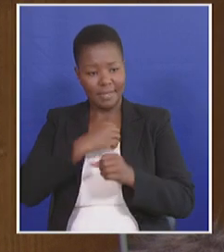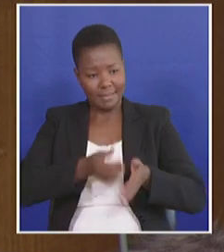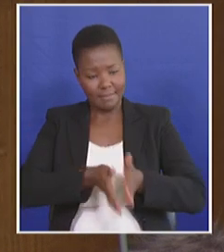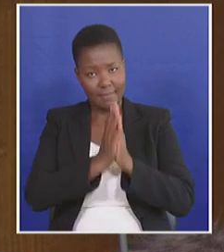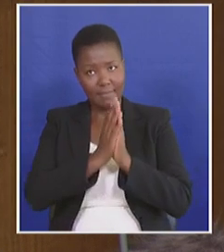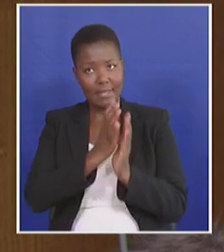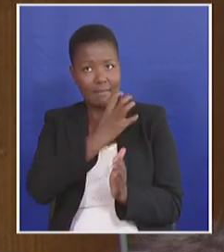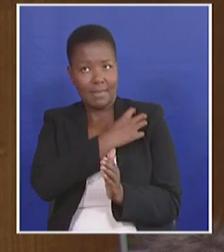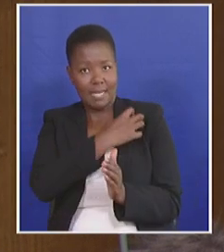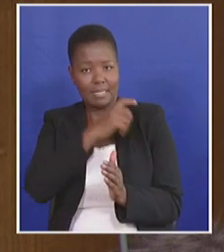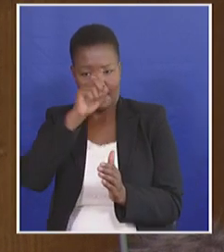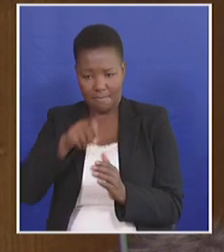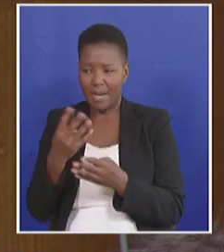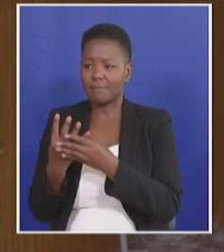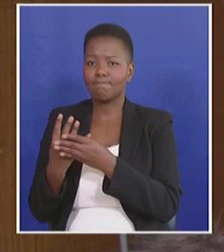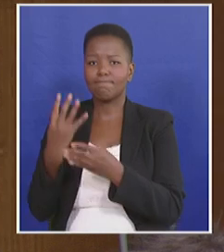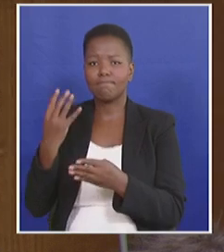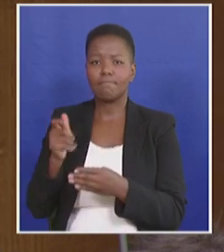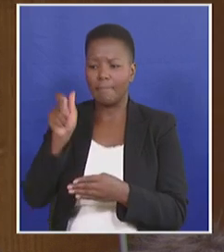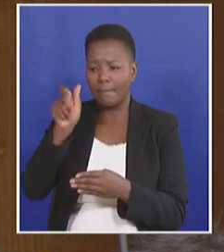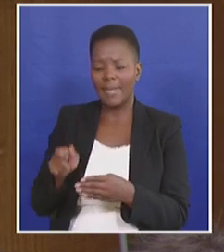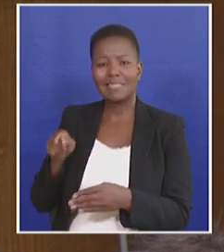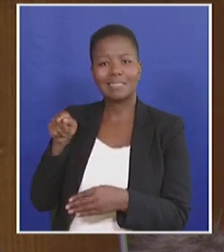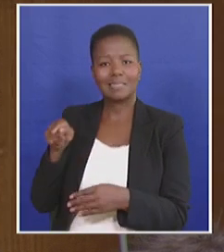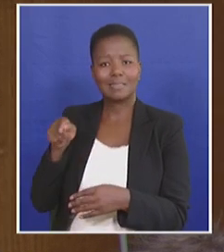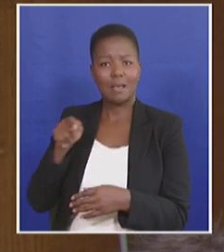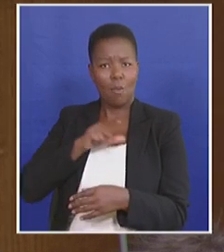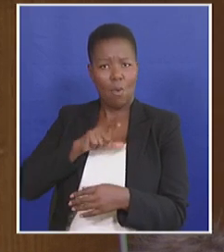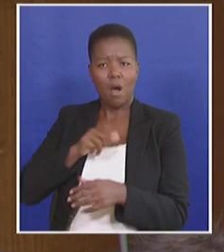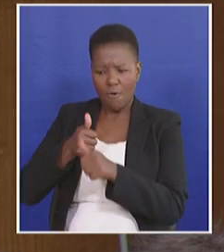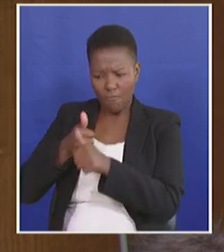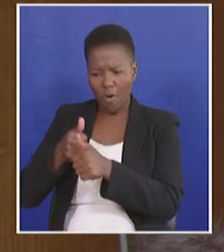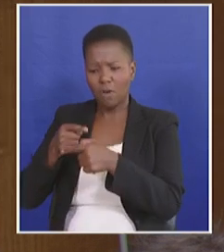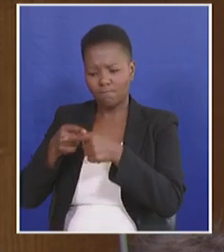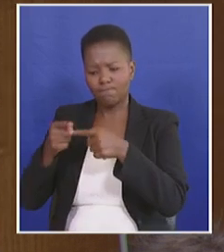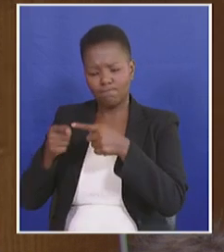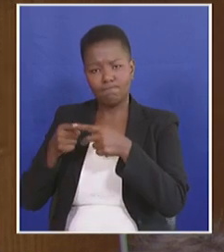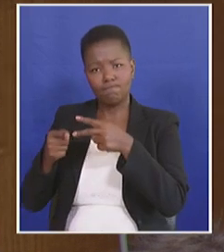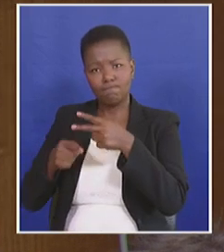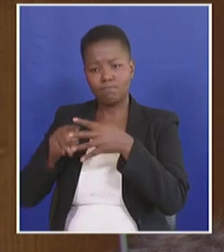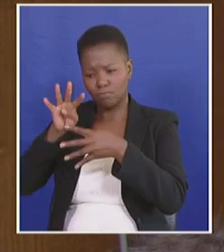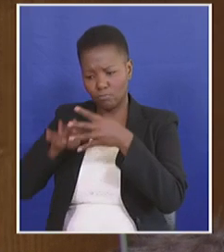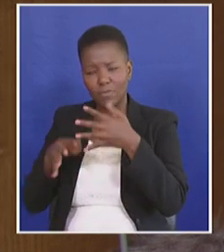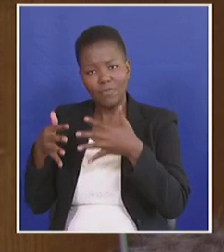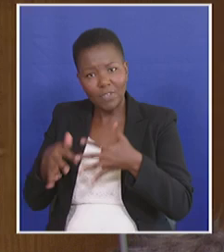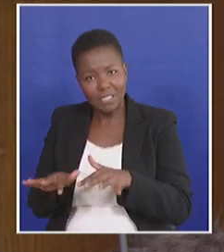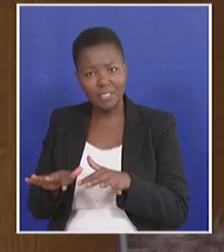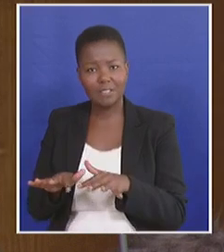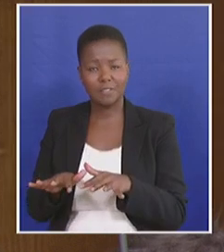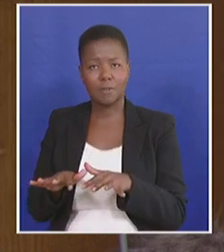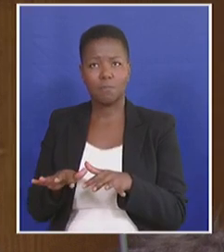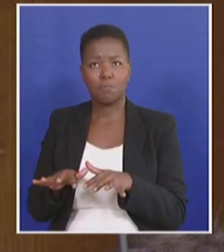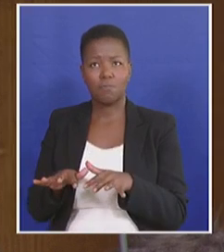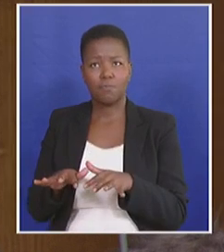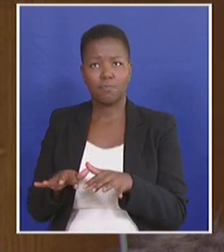Kenny Motsamai, given the fact that he has complied with parole conditions.